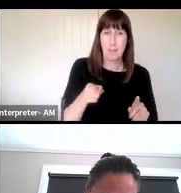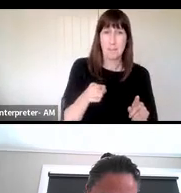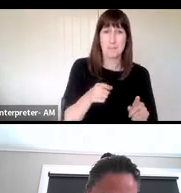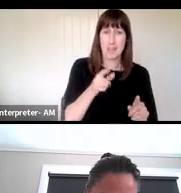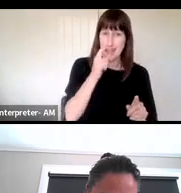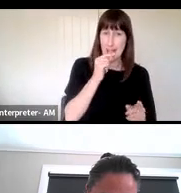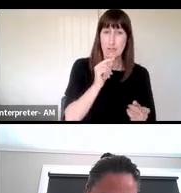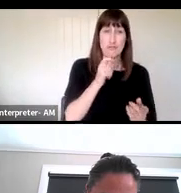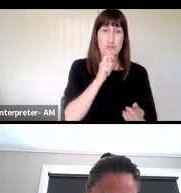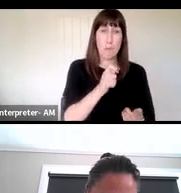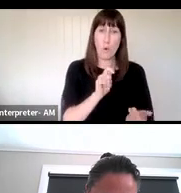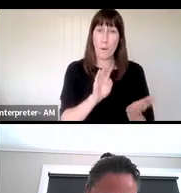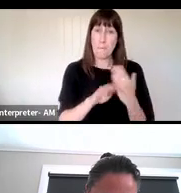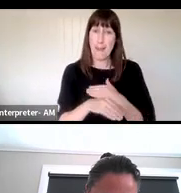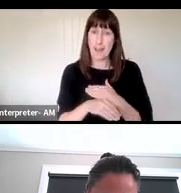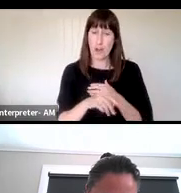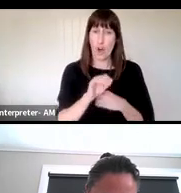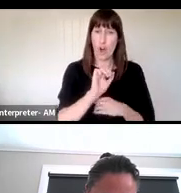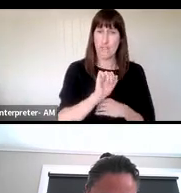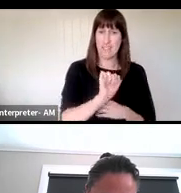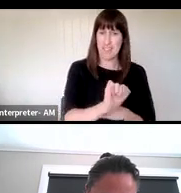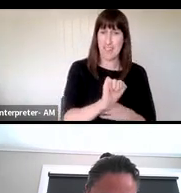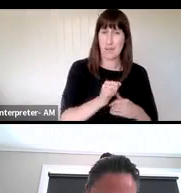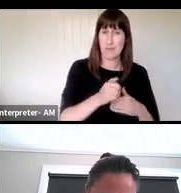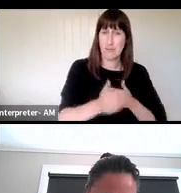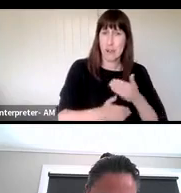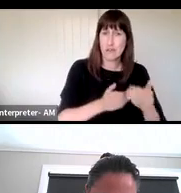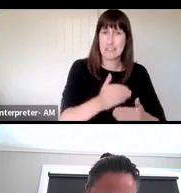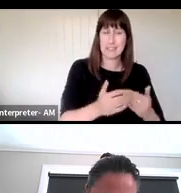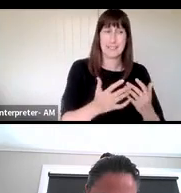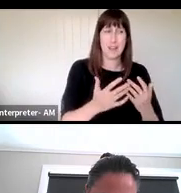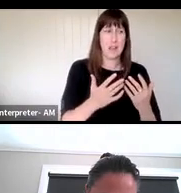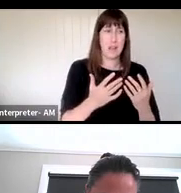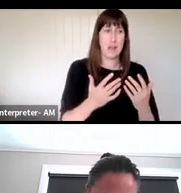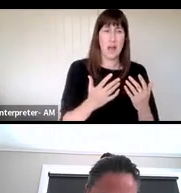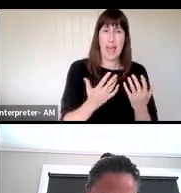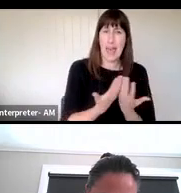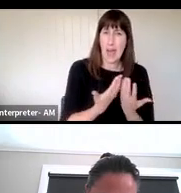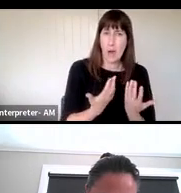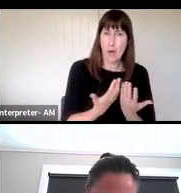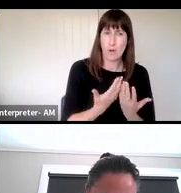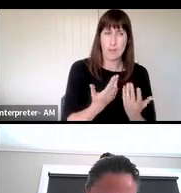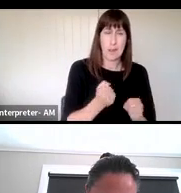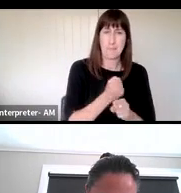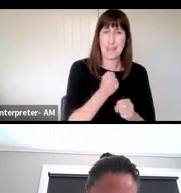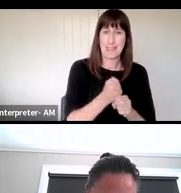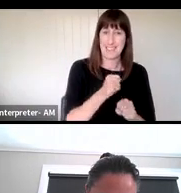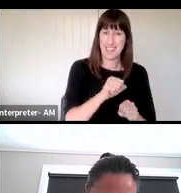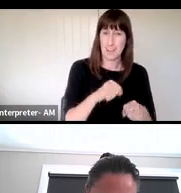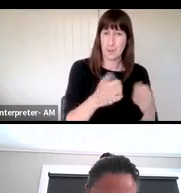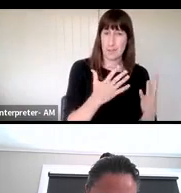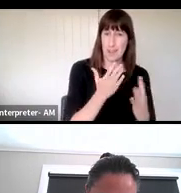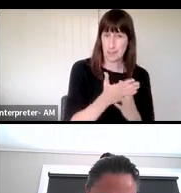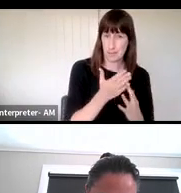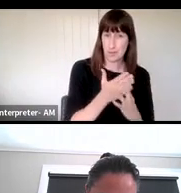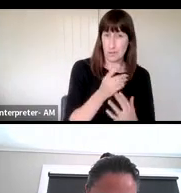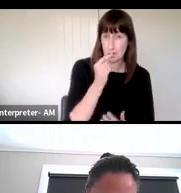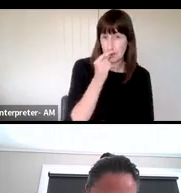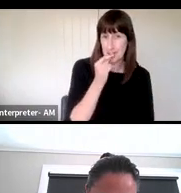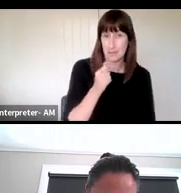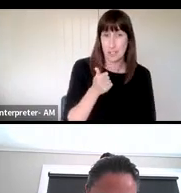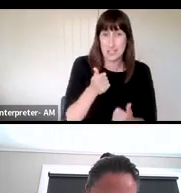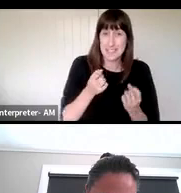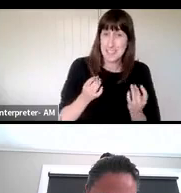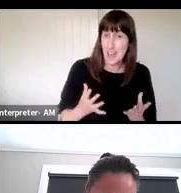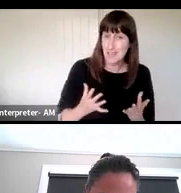progress is being made towards that mandate could be a very simple first start.